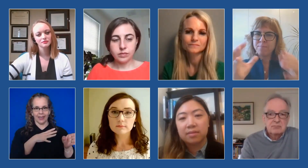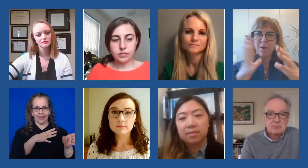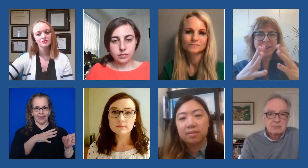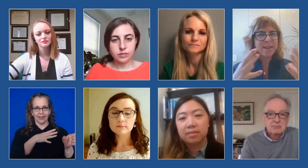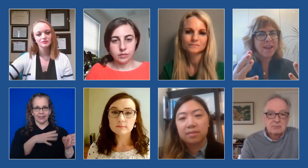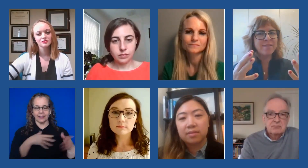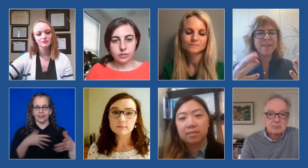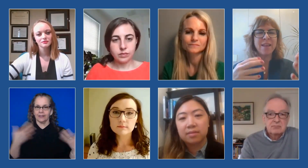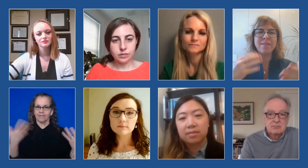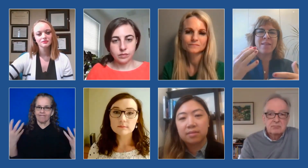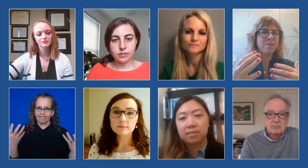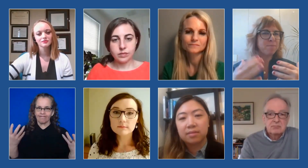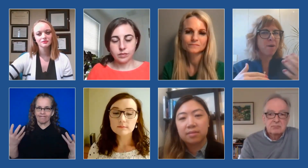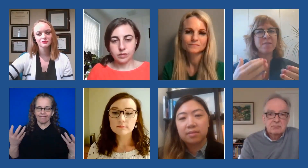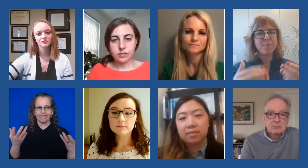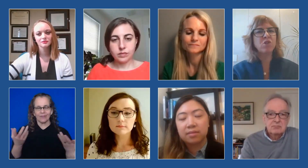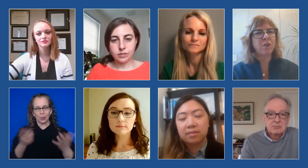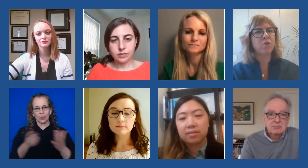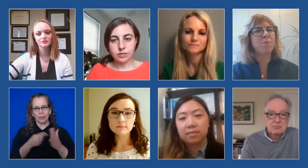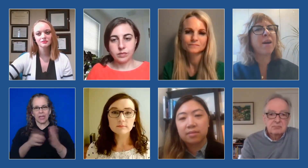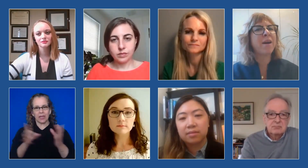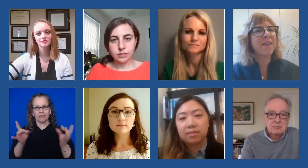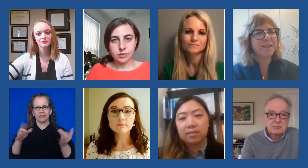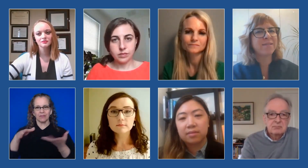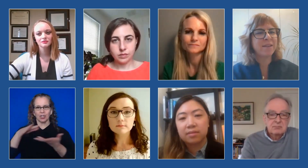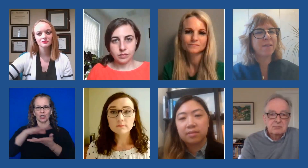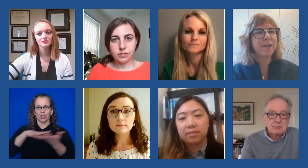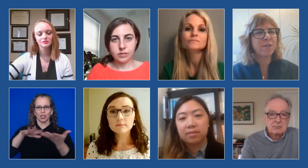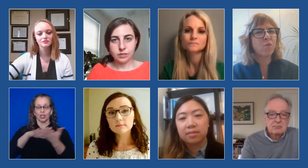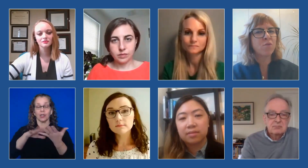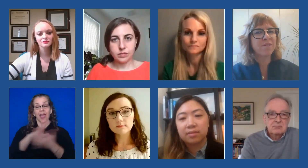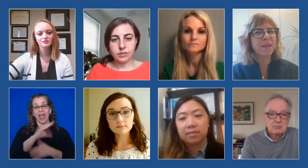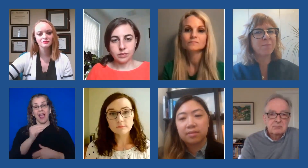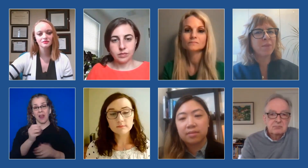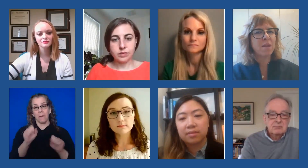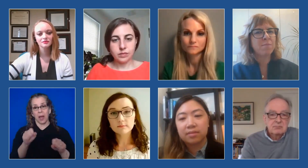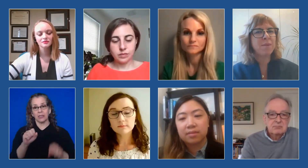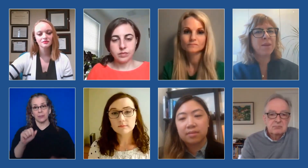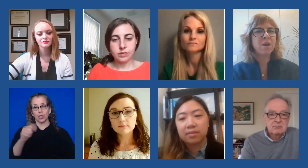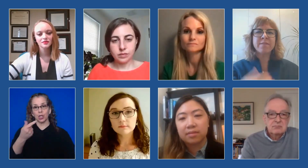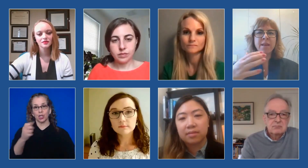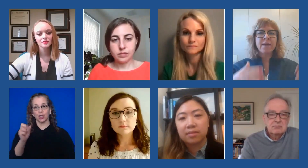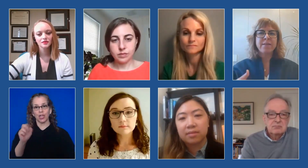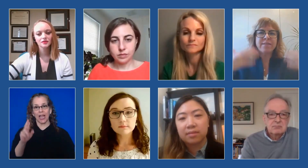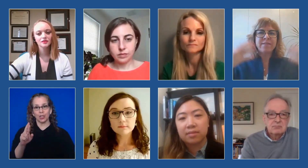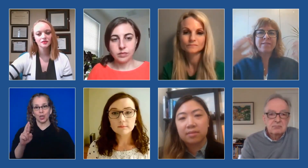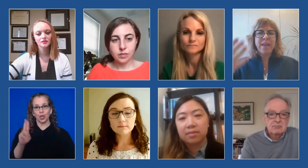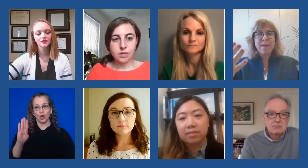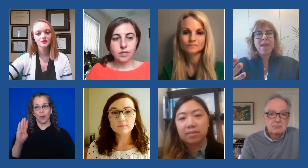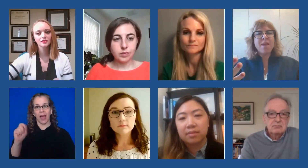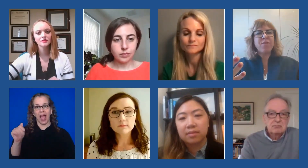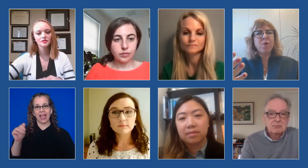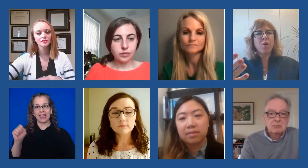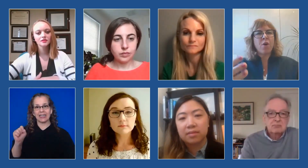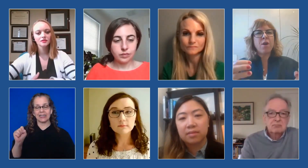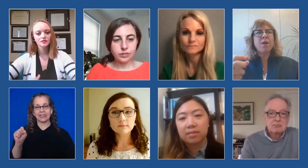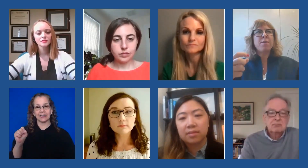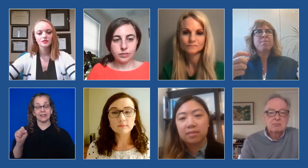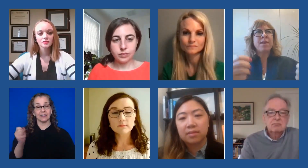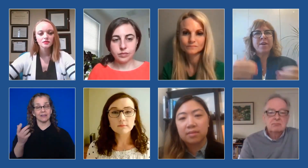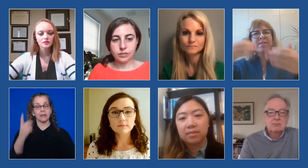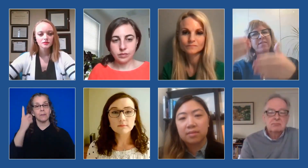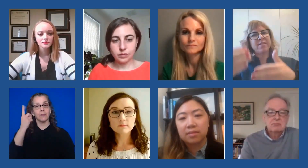there's muddiness and there's possible gender bias in diagnosing because the same